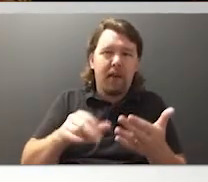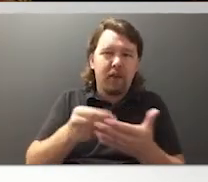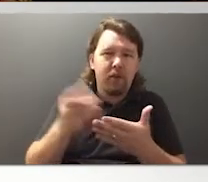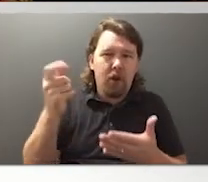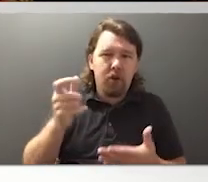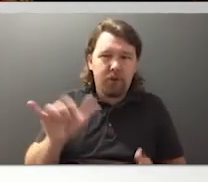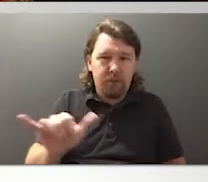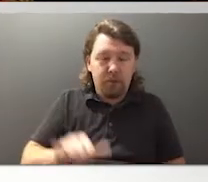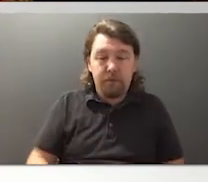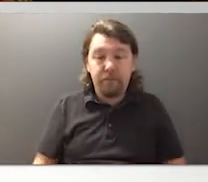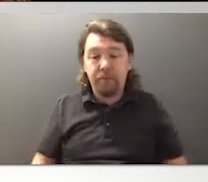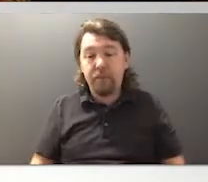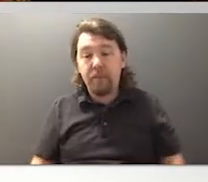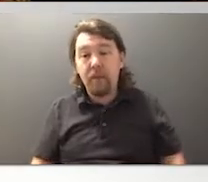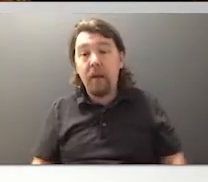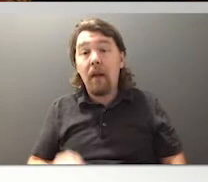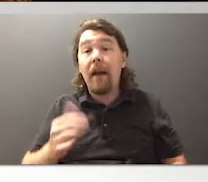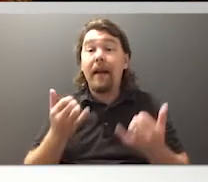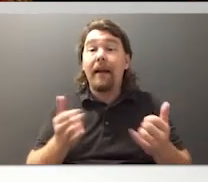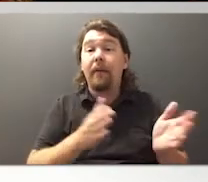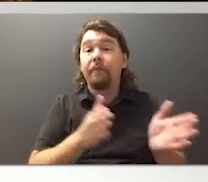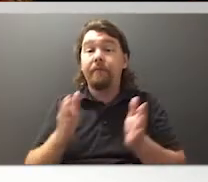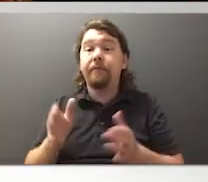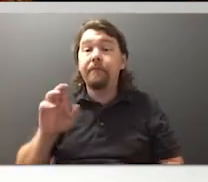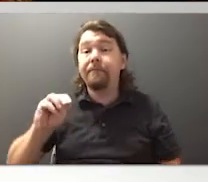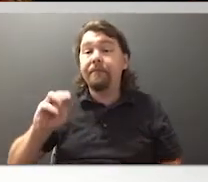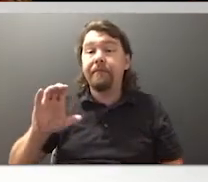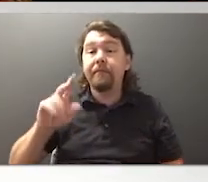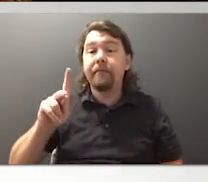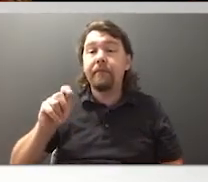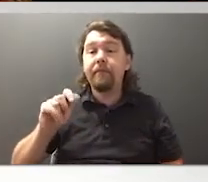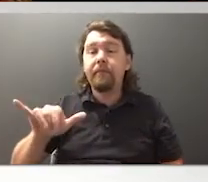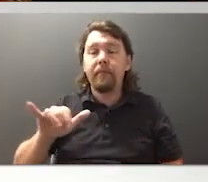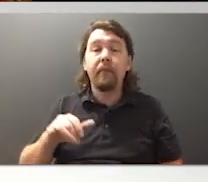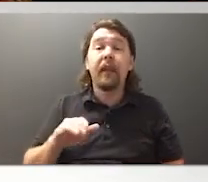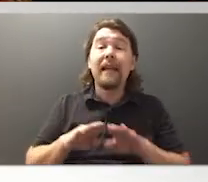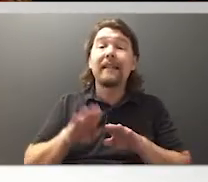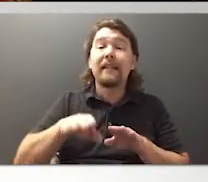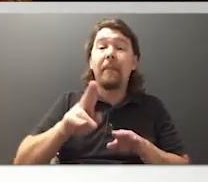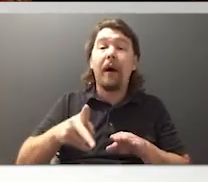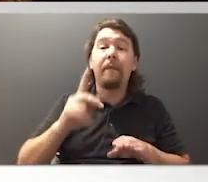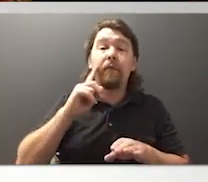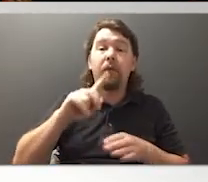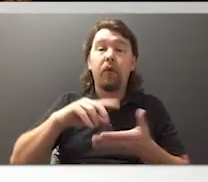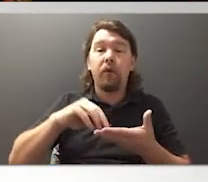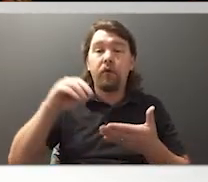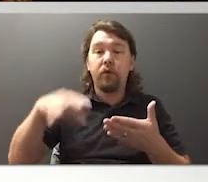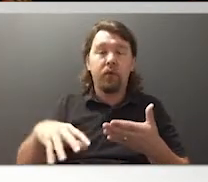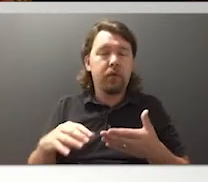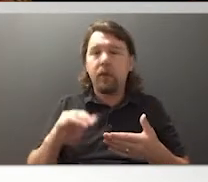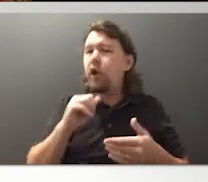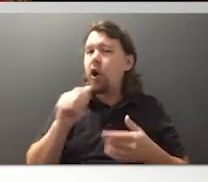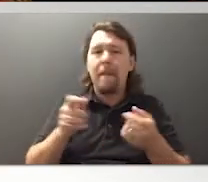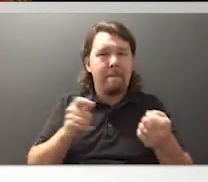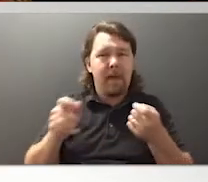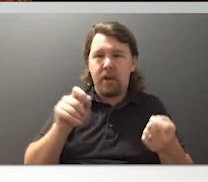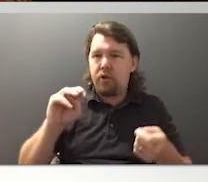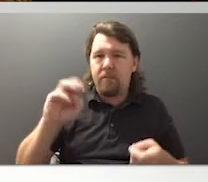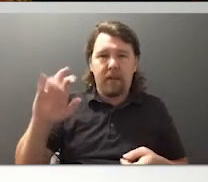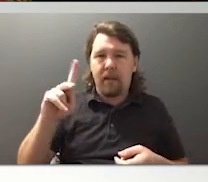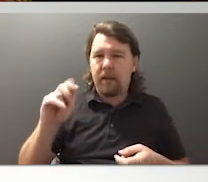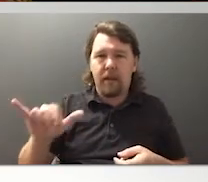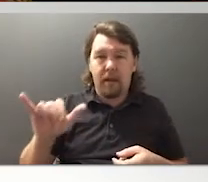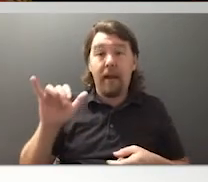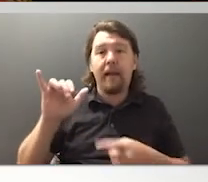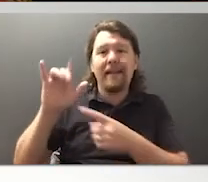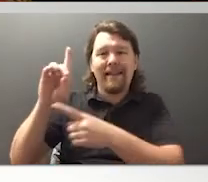Now, the McKay Scholarship. Keep in mind, Step Up for Students does not manage the McKay Scholarship. It is managed by the DOE,